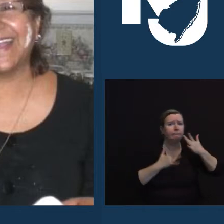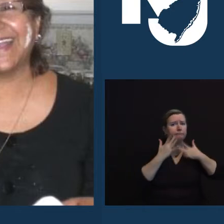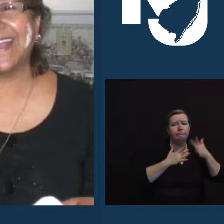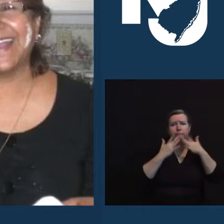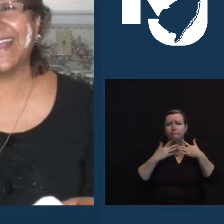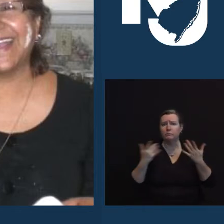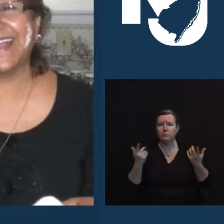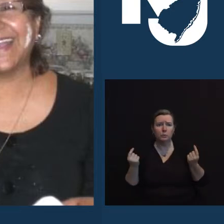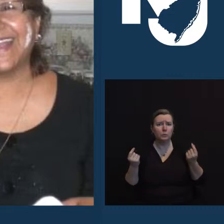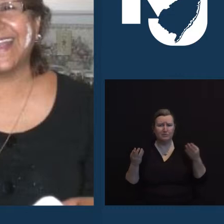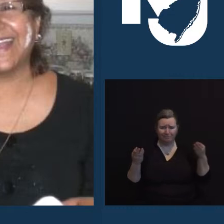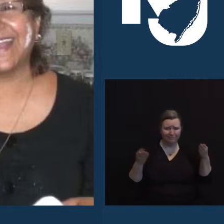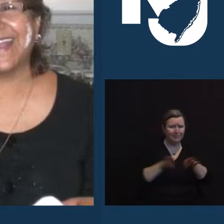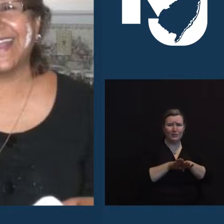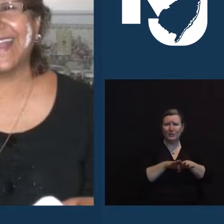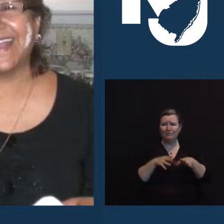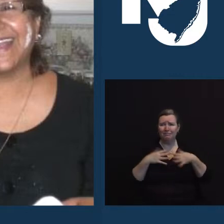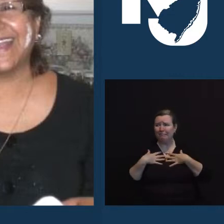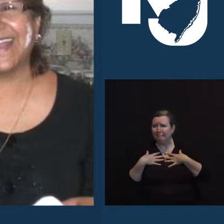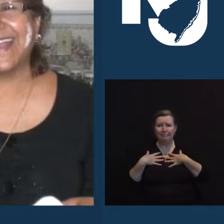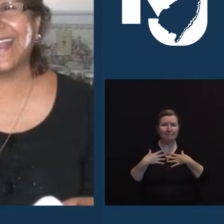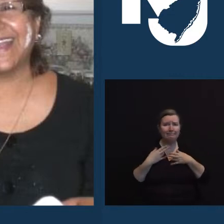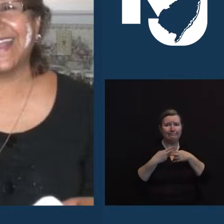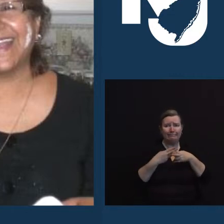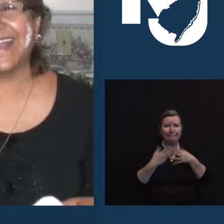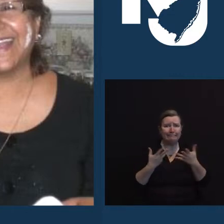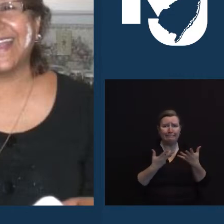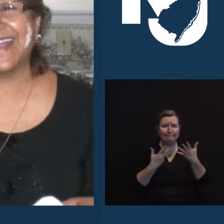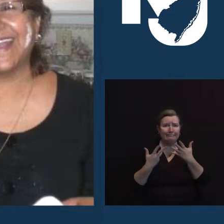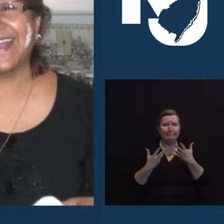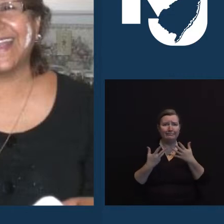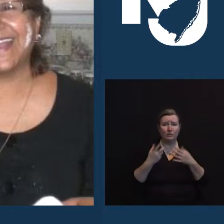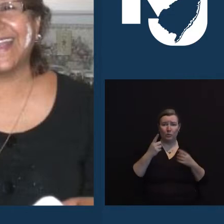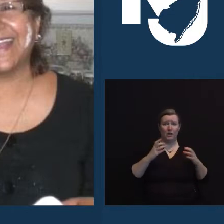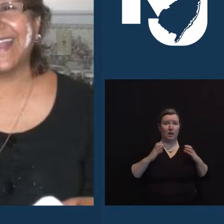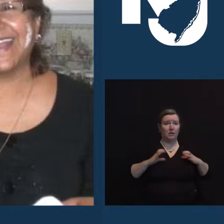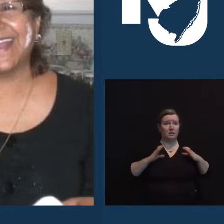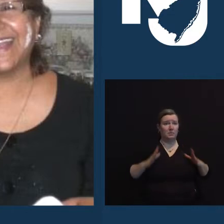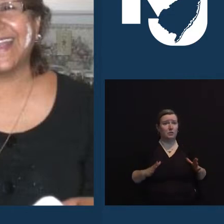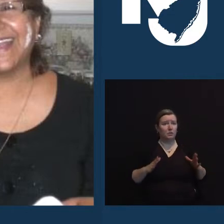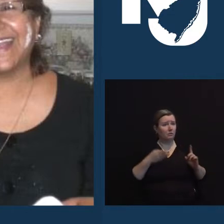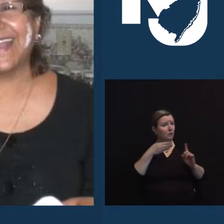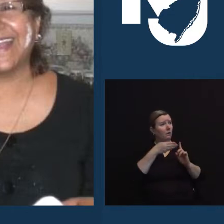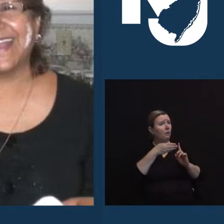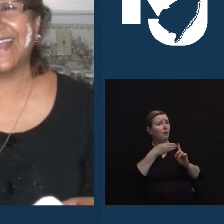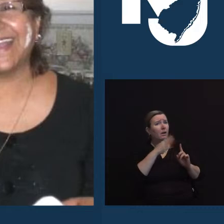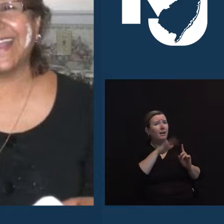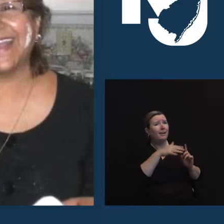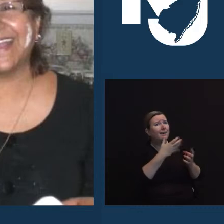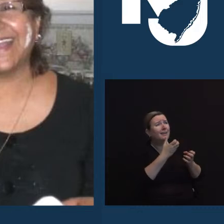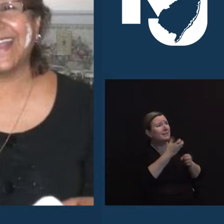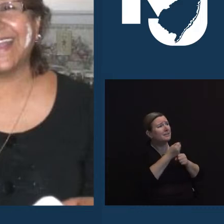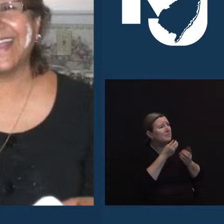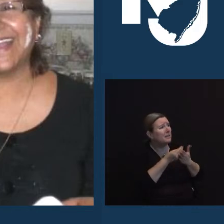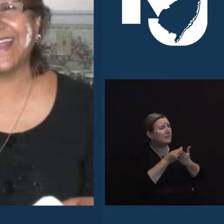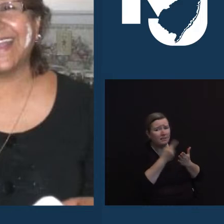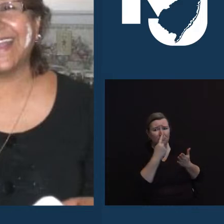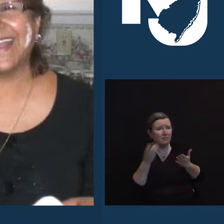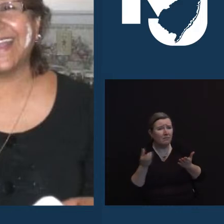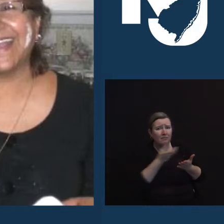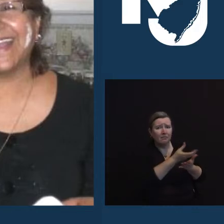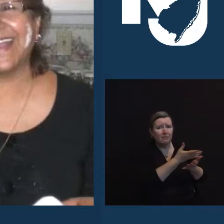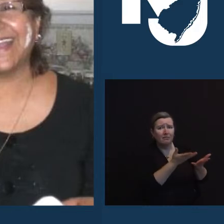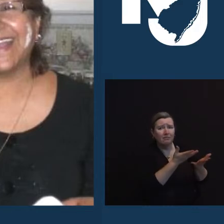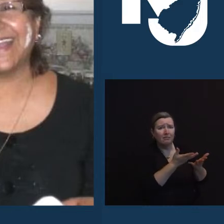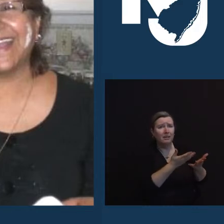loyal customer alerted Liliana to the support available from the New Jersey Redevelopment Authority, and City Deli received a grant that has